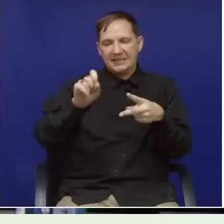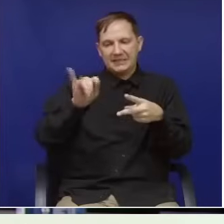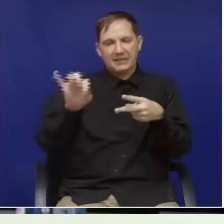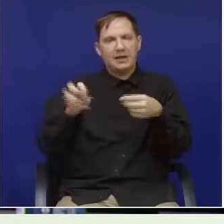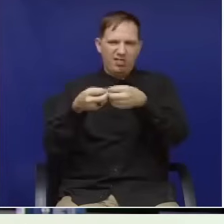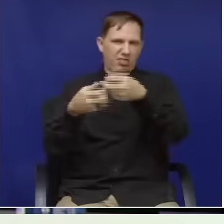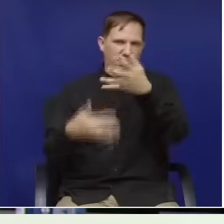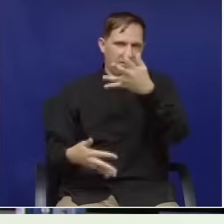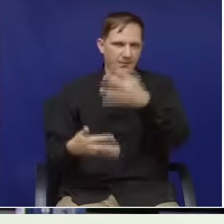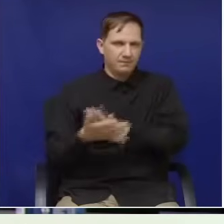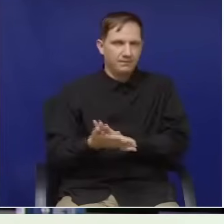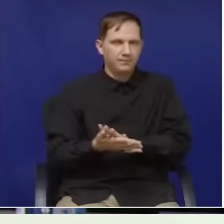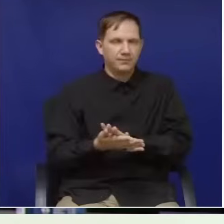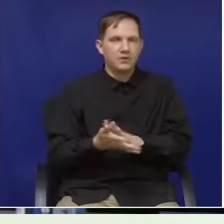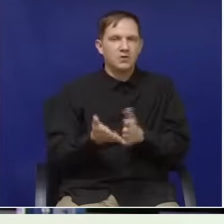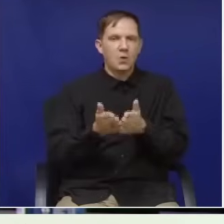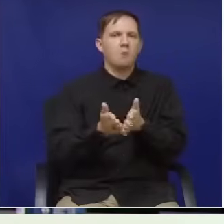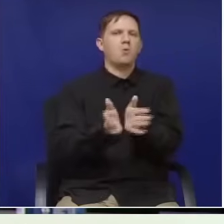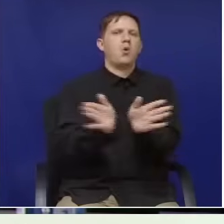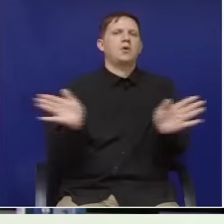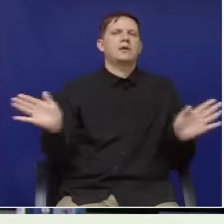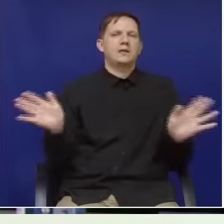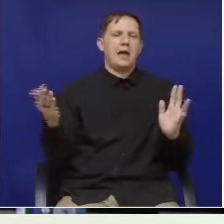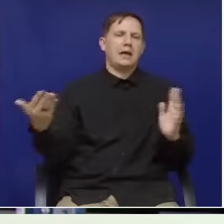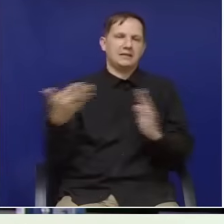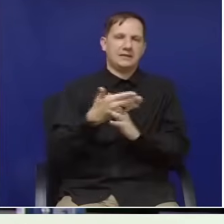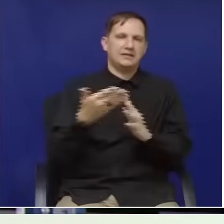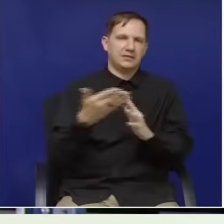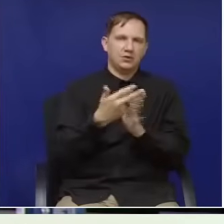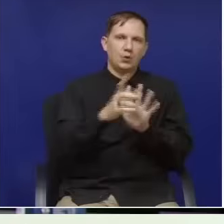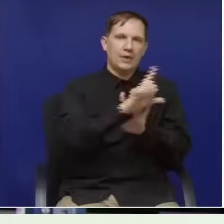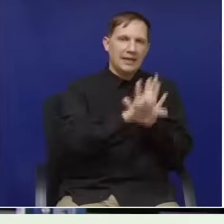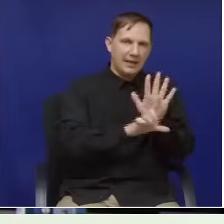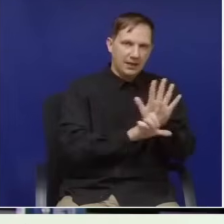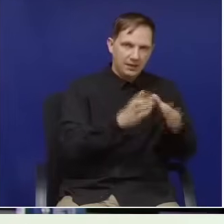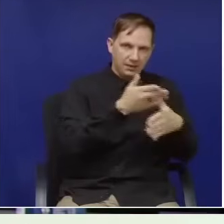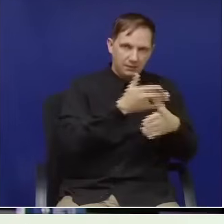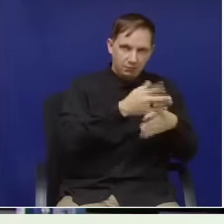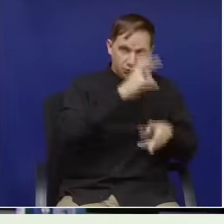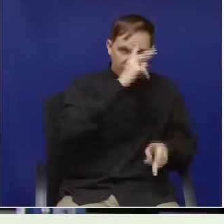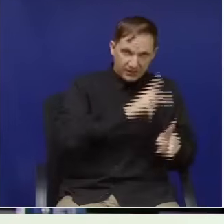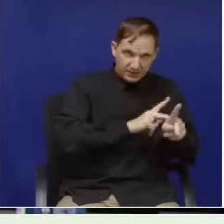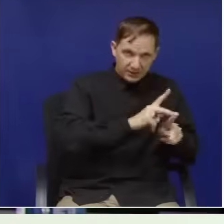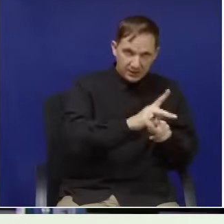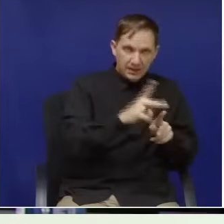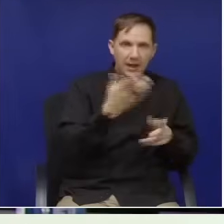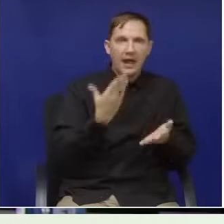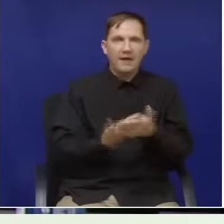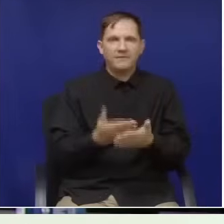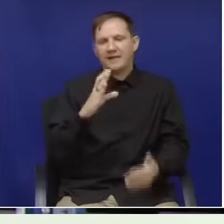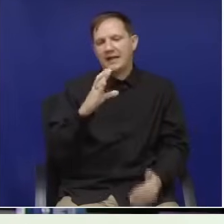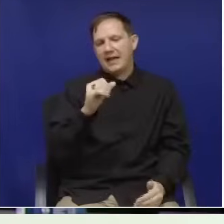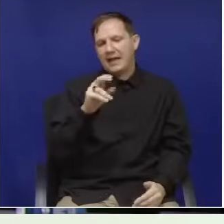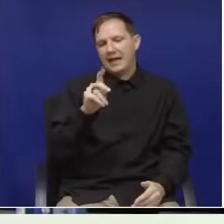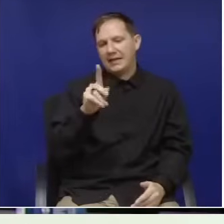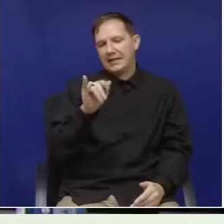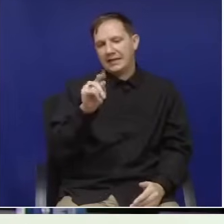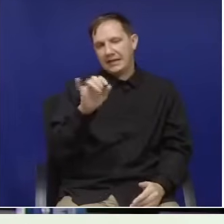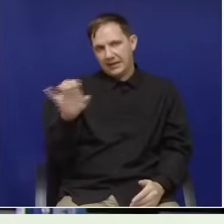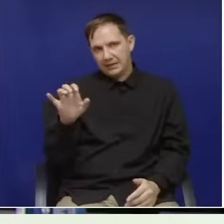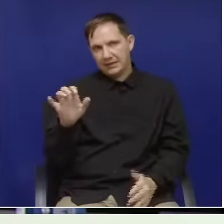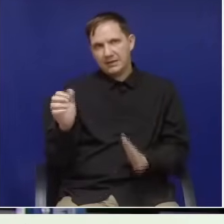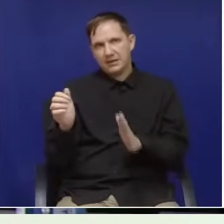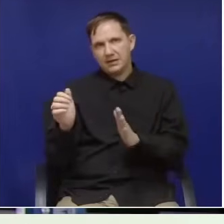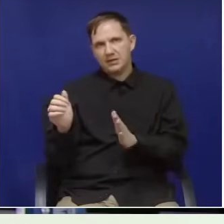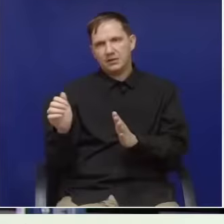aimed at broadening access to the legal profession. This includes candidate attorneys, articleship and internship